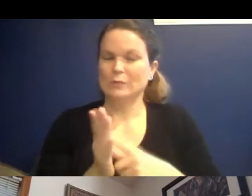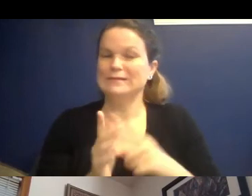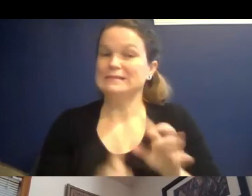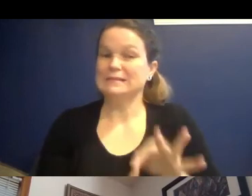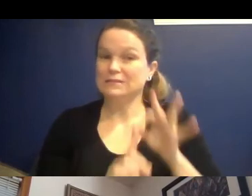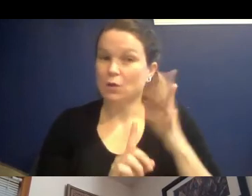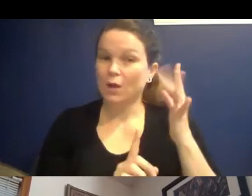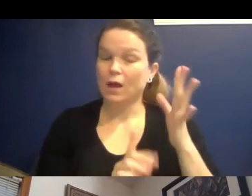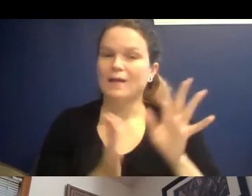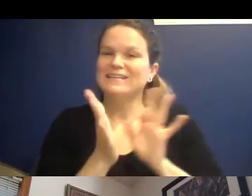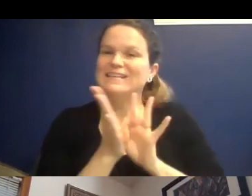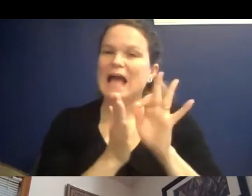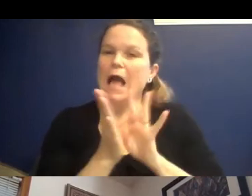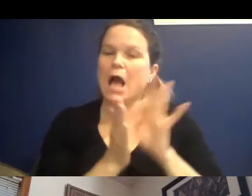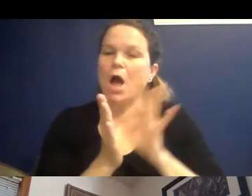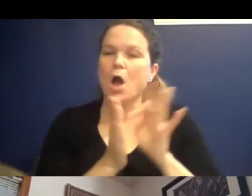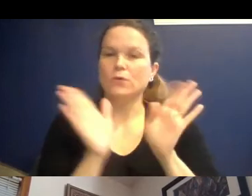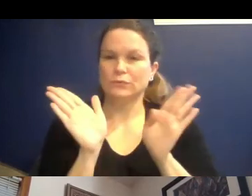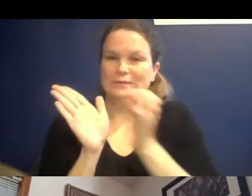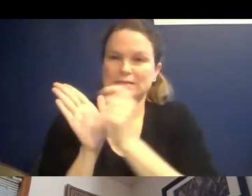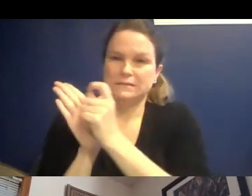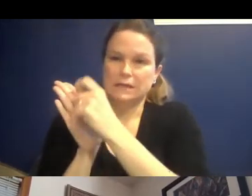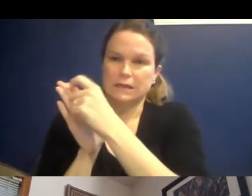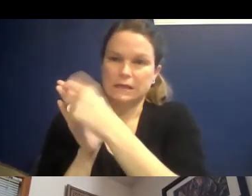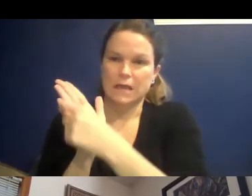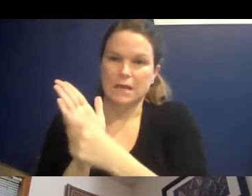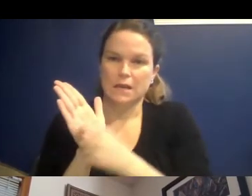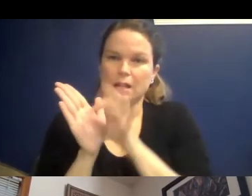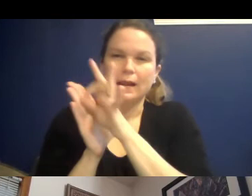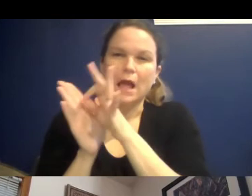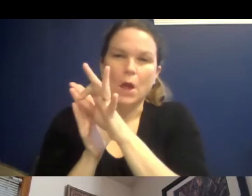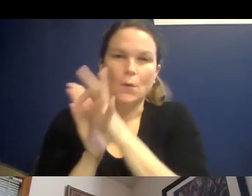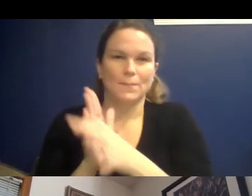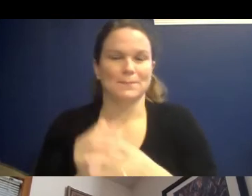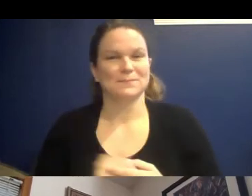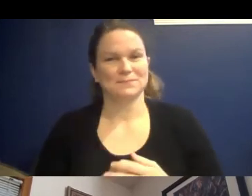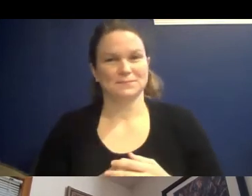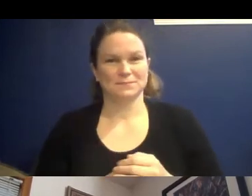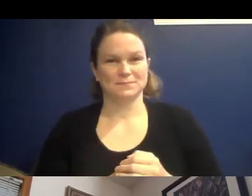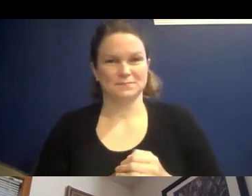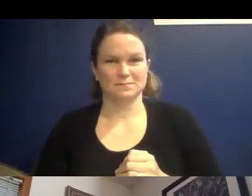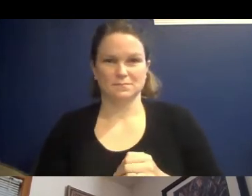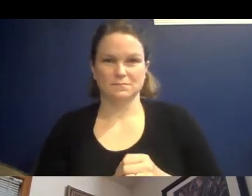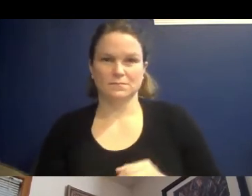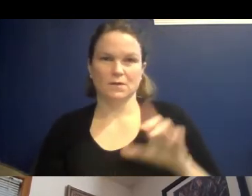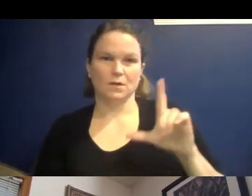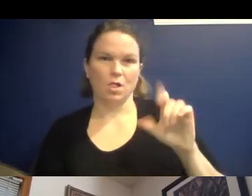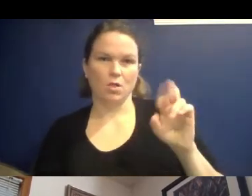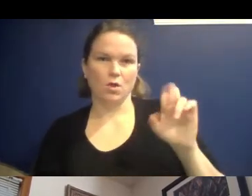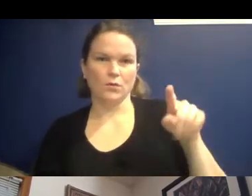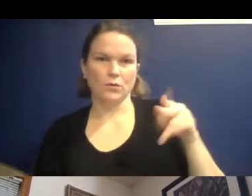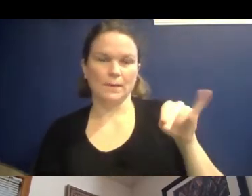counting dots on the wings. Lorquin's admiral are